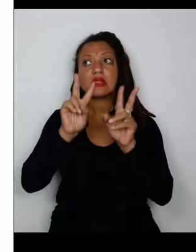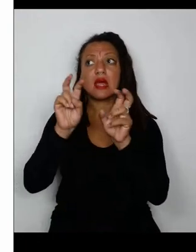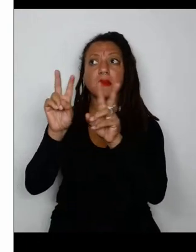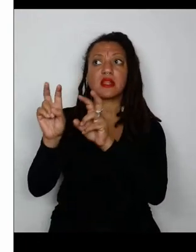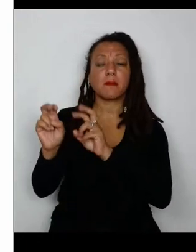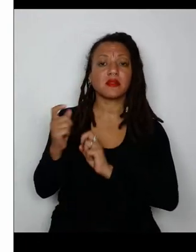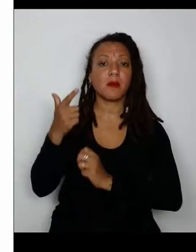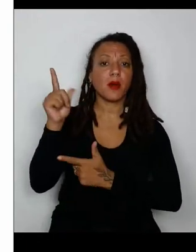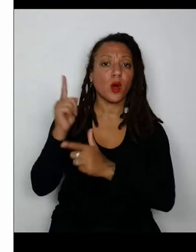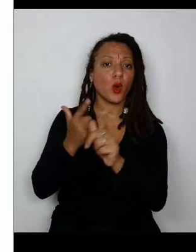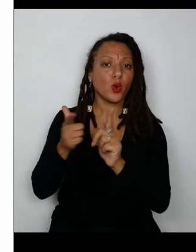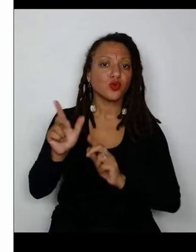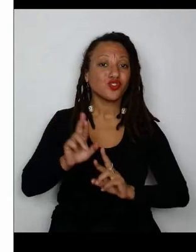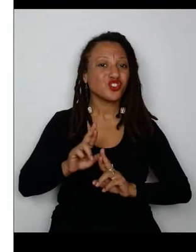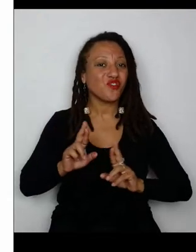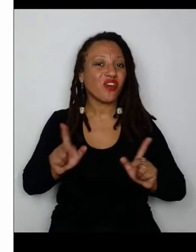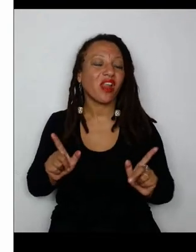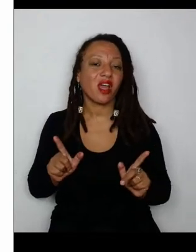literature